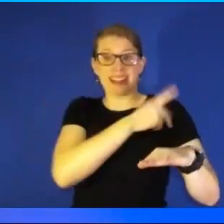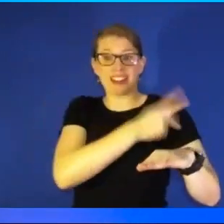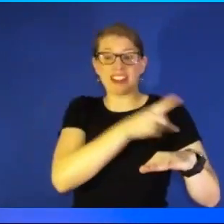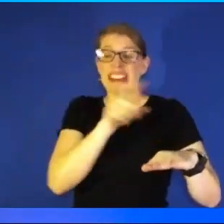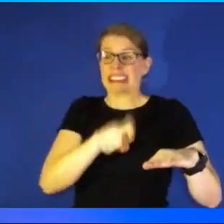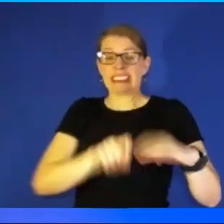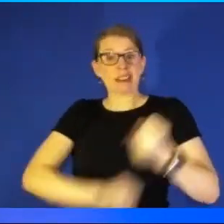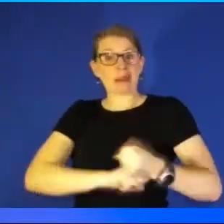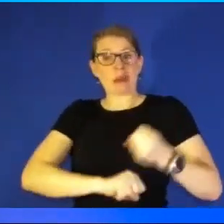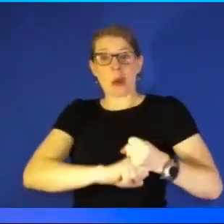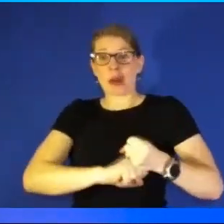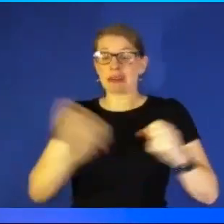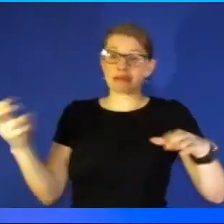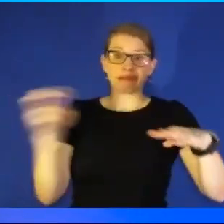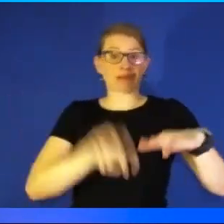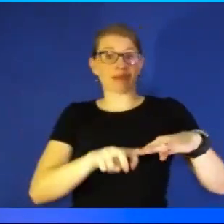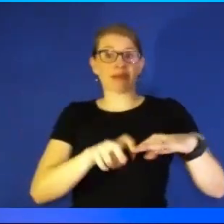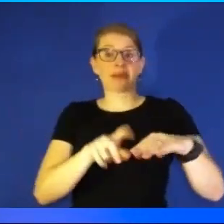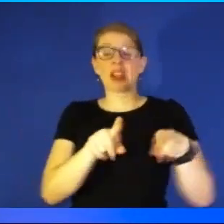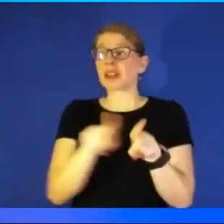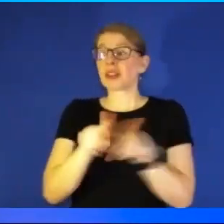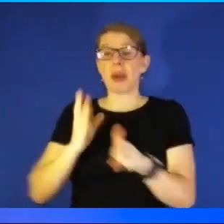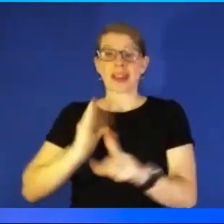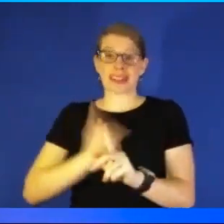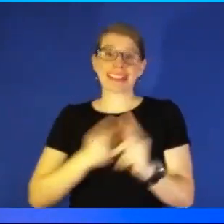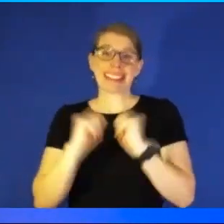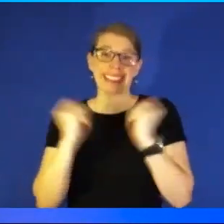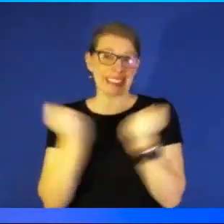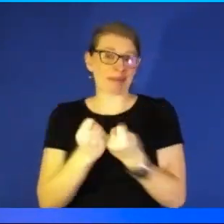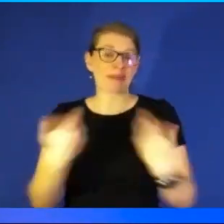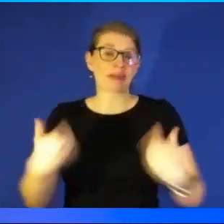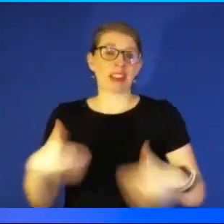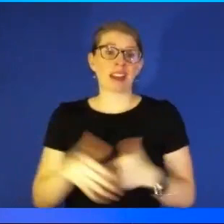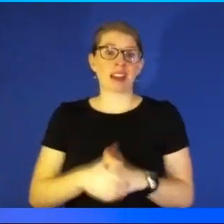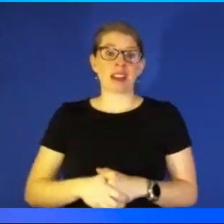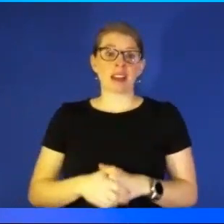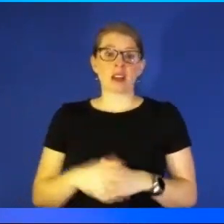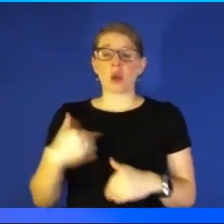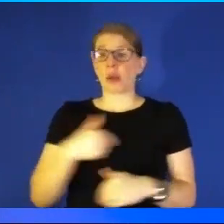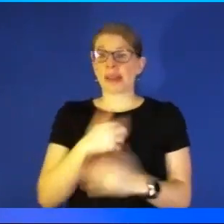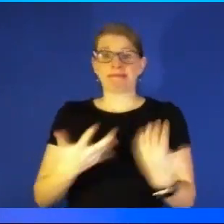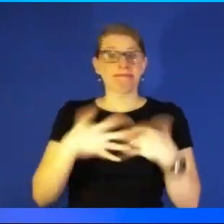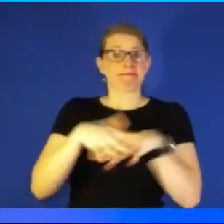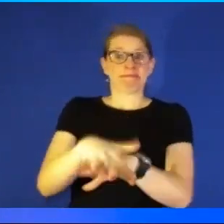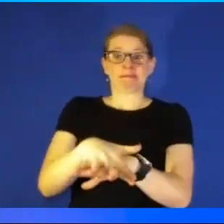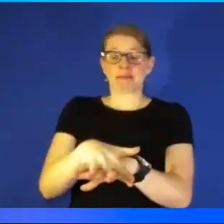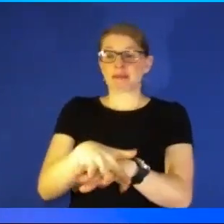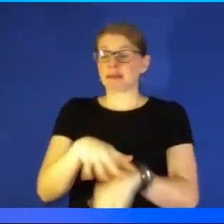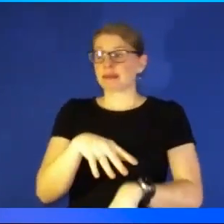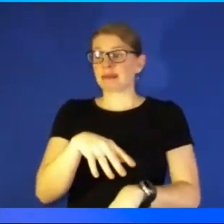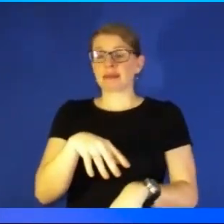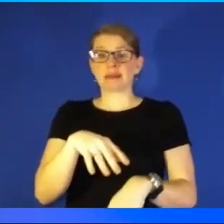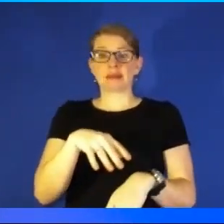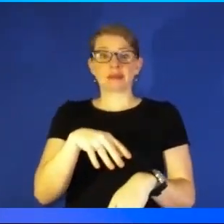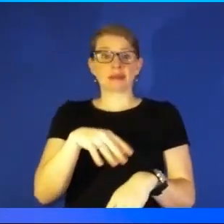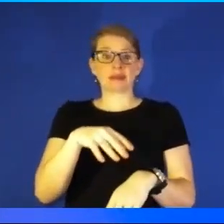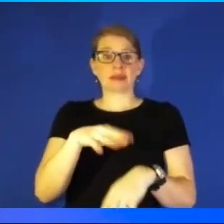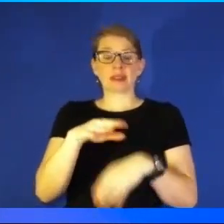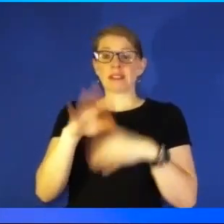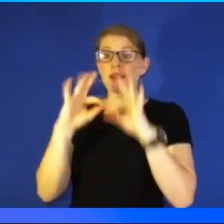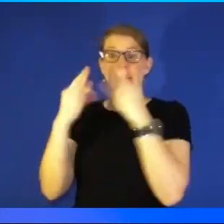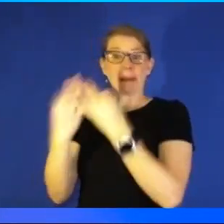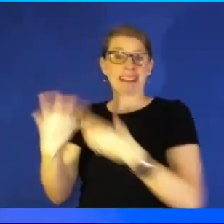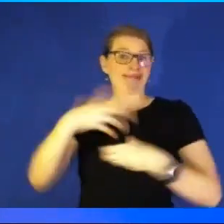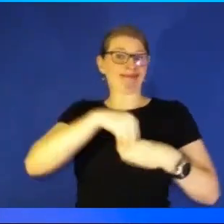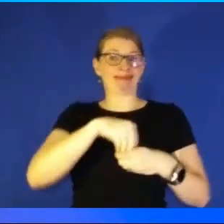system, but as well as our teams. We integrate the family very smoothly into all of our conversations. They're a big part of